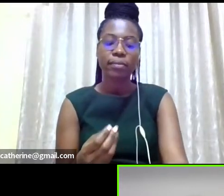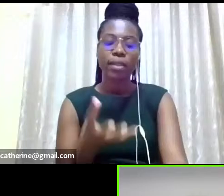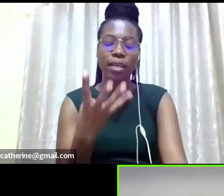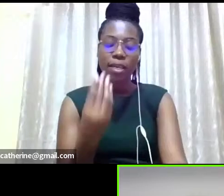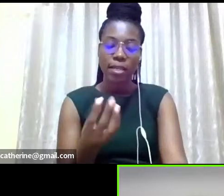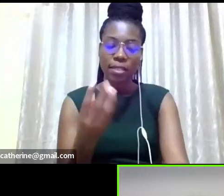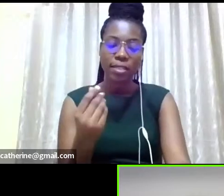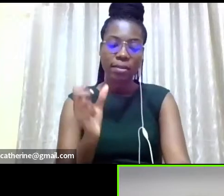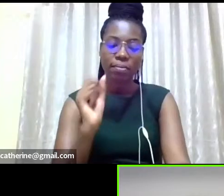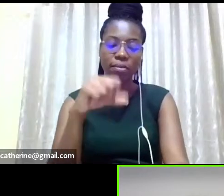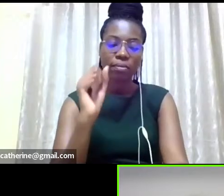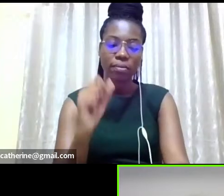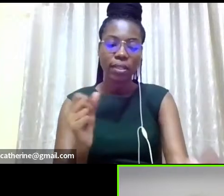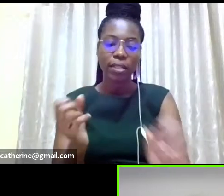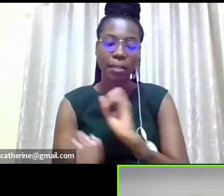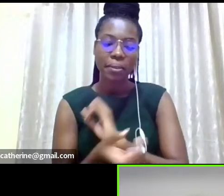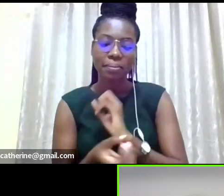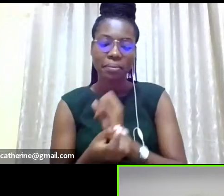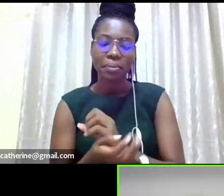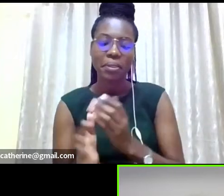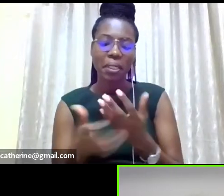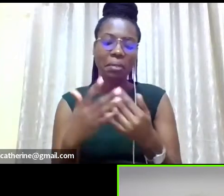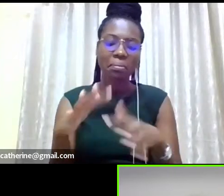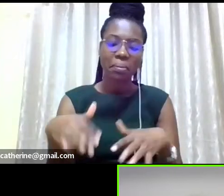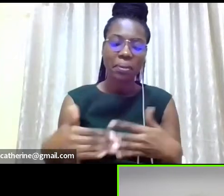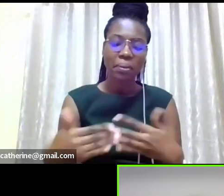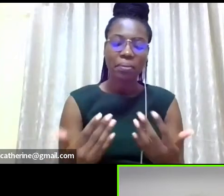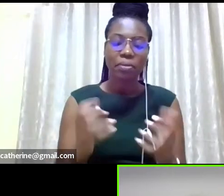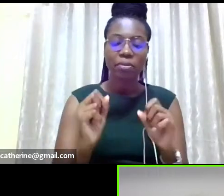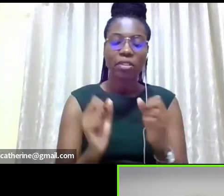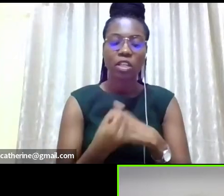to help you how to deal with it.